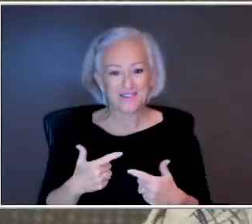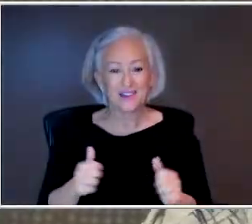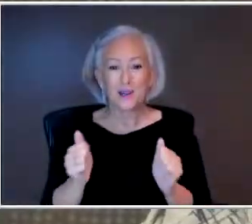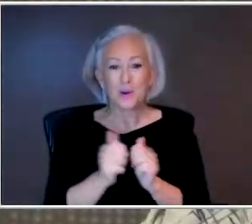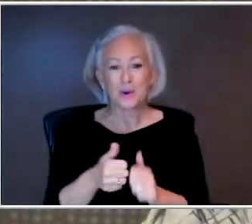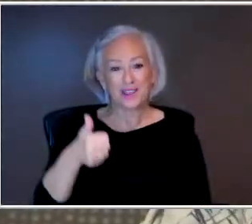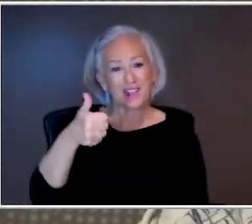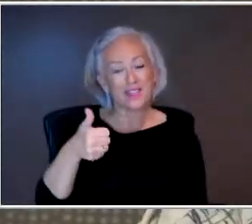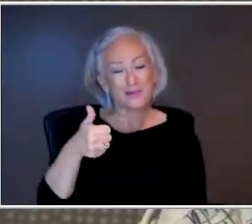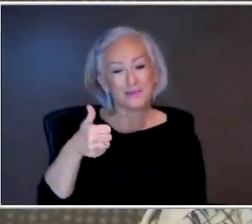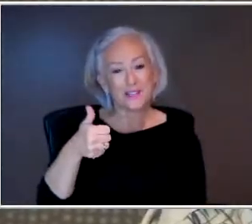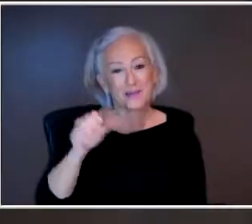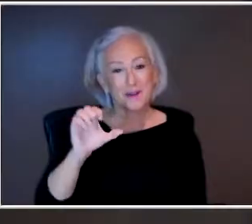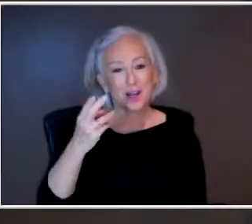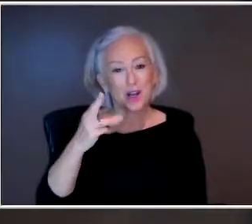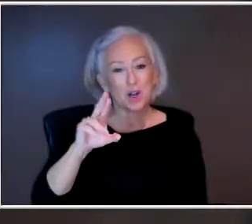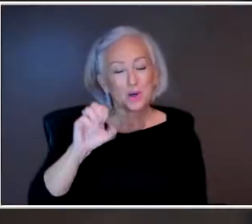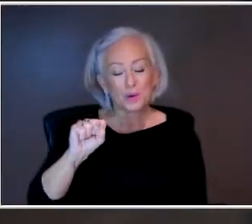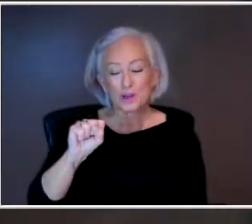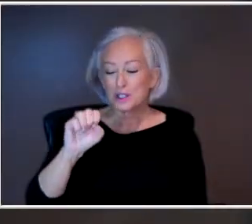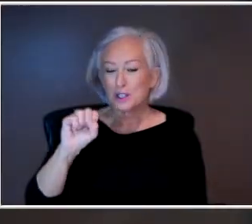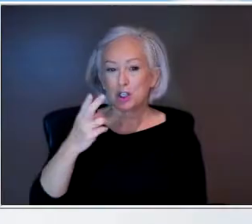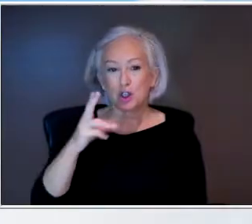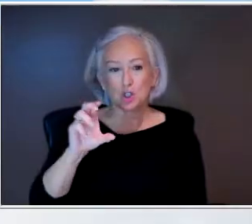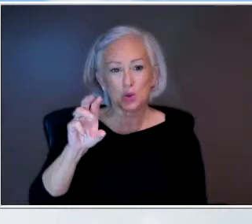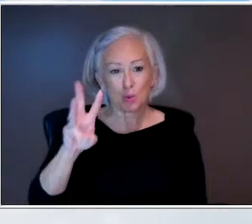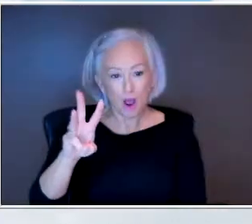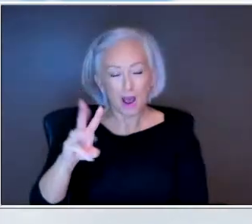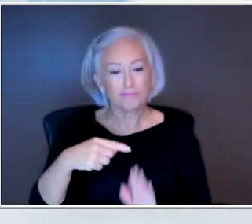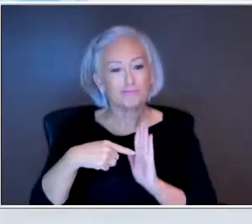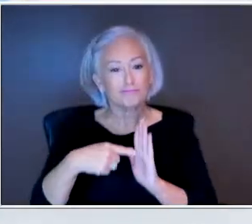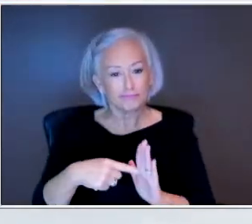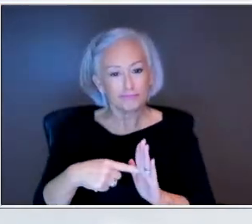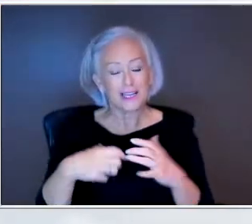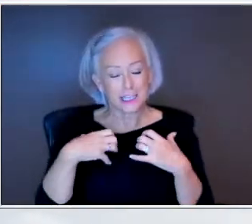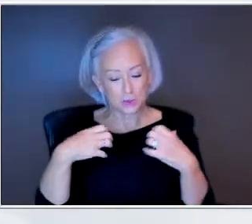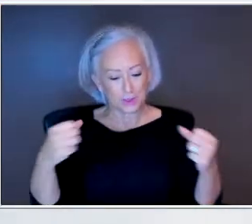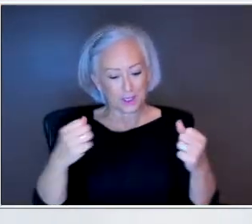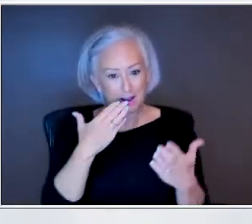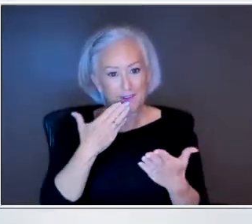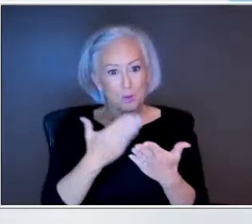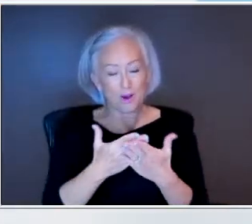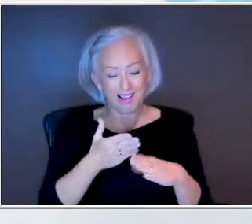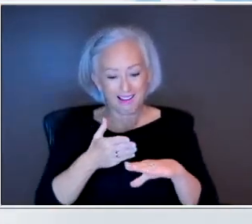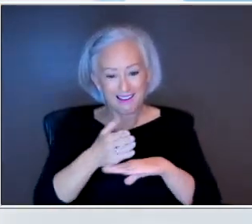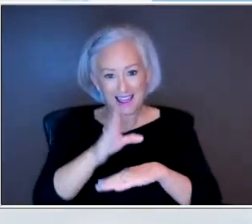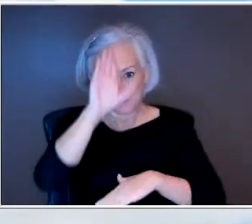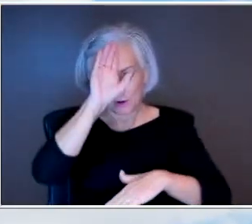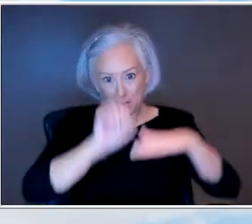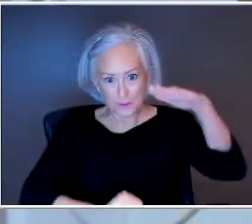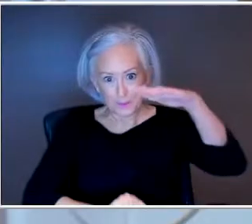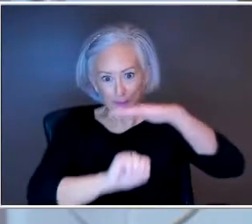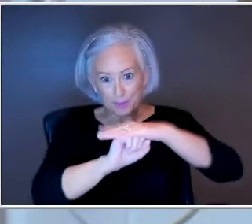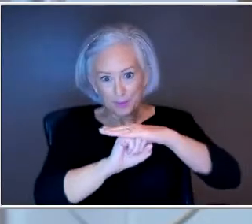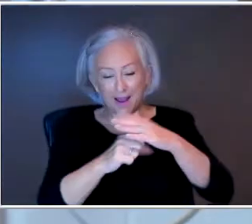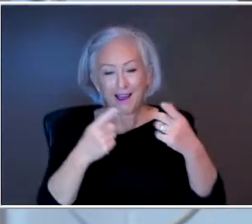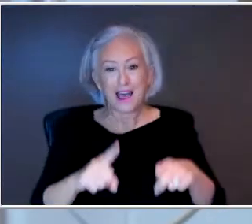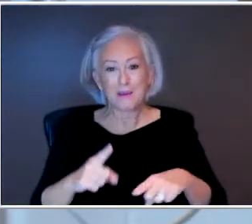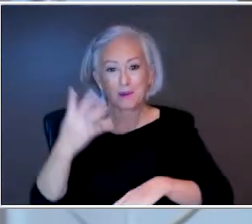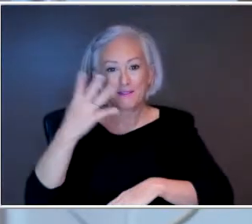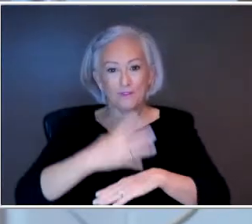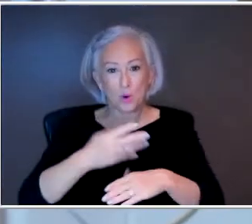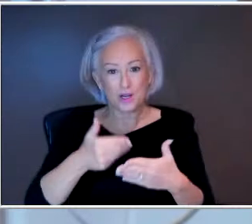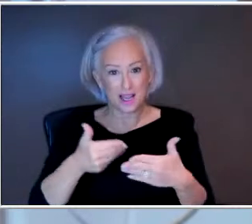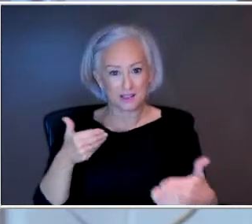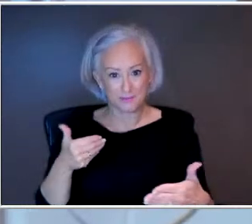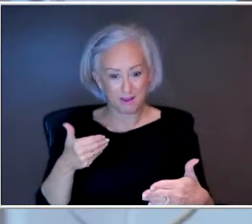signaled he's recovering well after he suffered a stroke mid-flight just 4 days earlier. I just felt like my whole left side of my